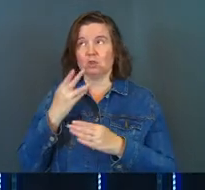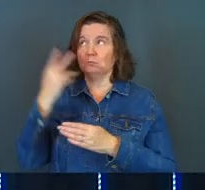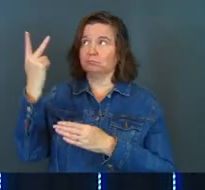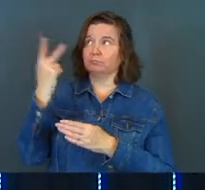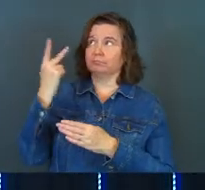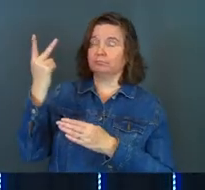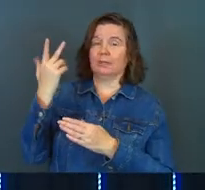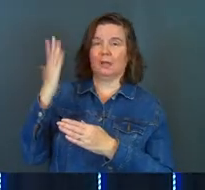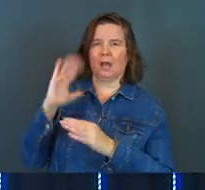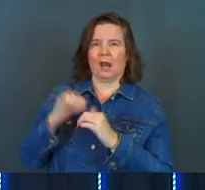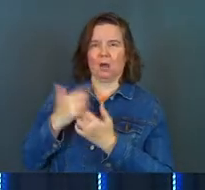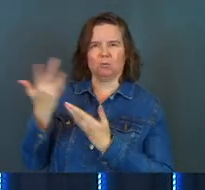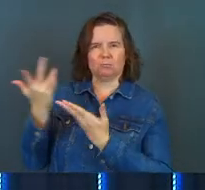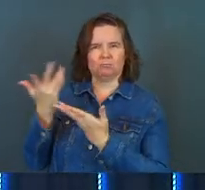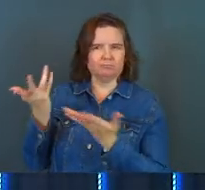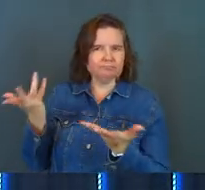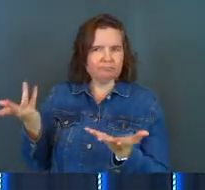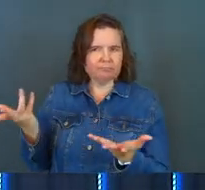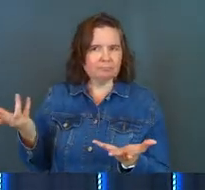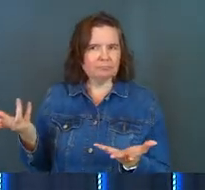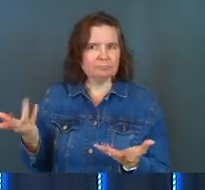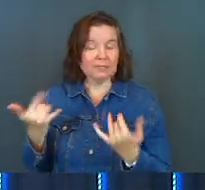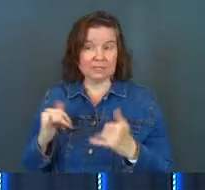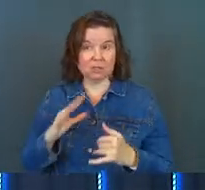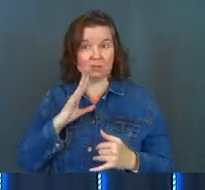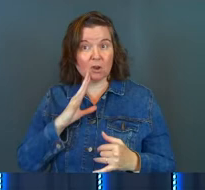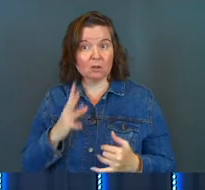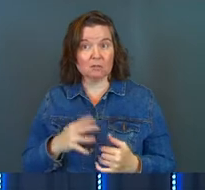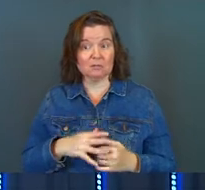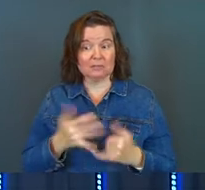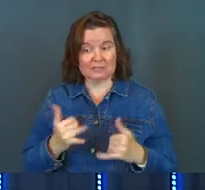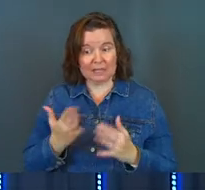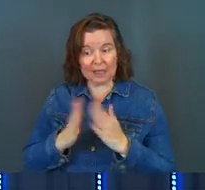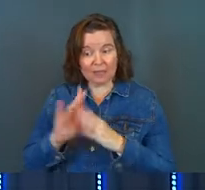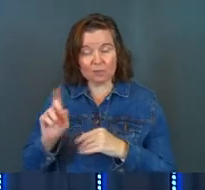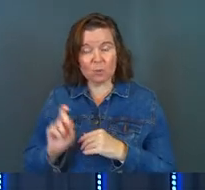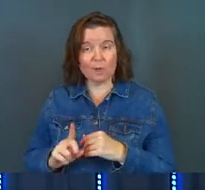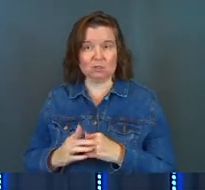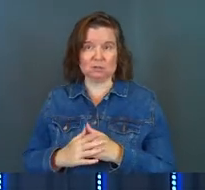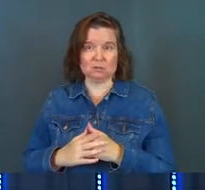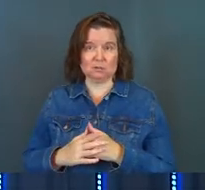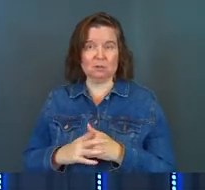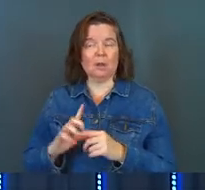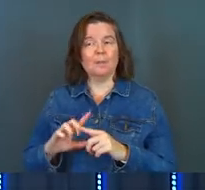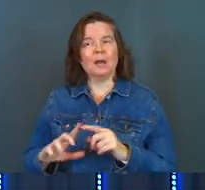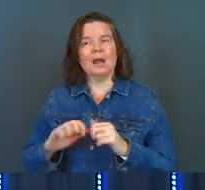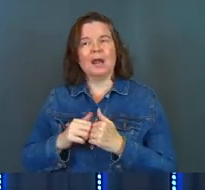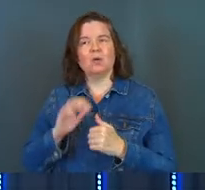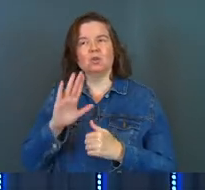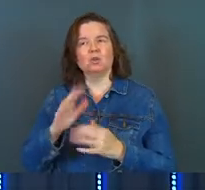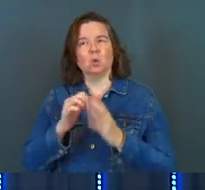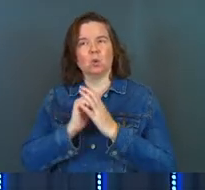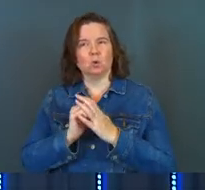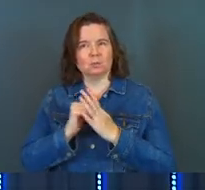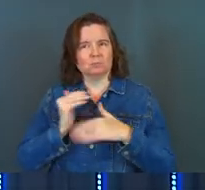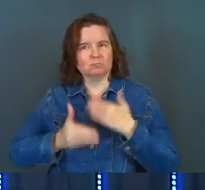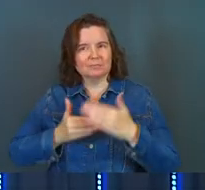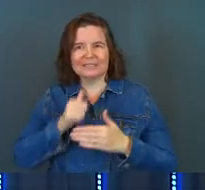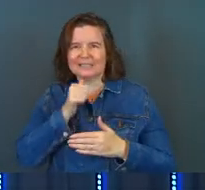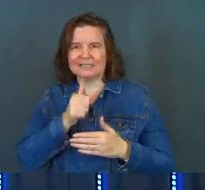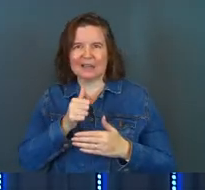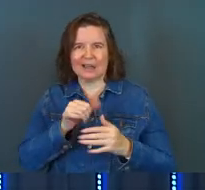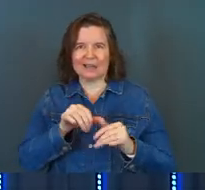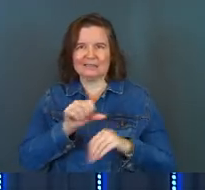and God. How'd it go? Still talk, still ask the question, but how did your worship? It's